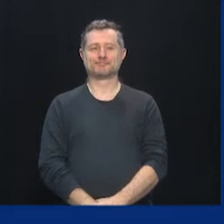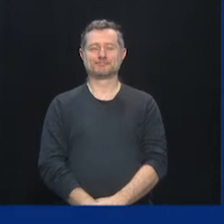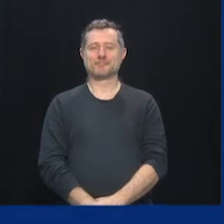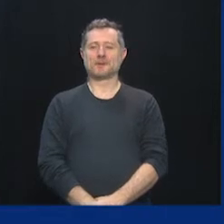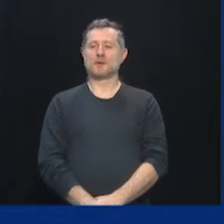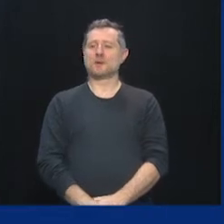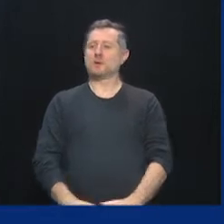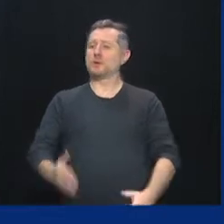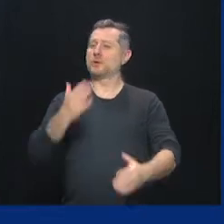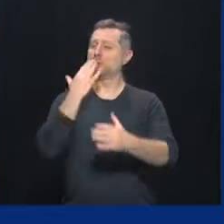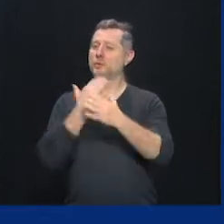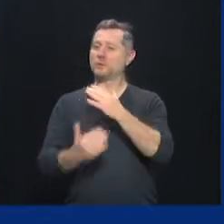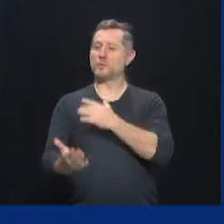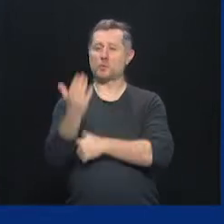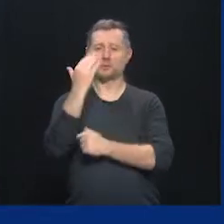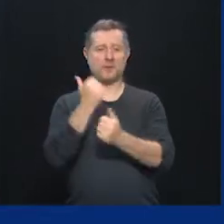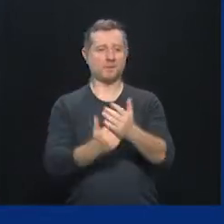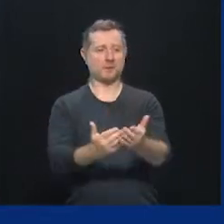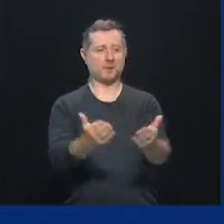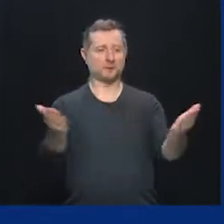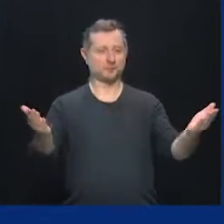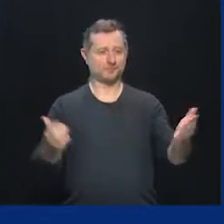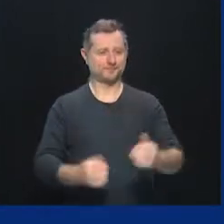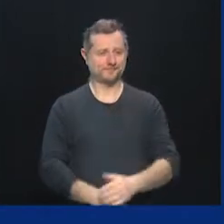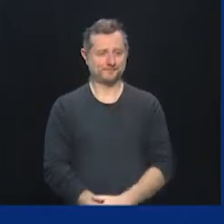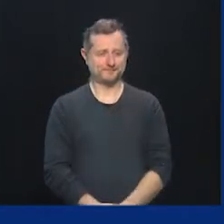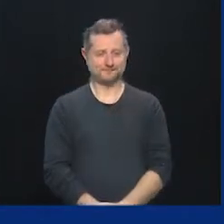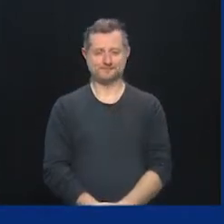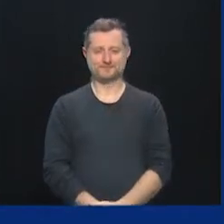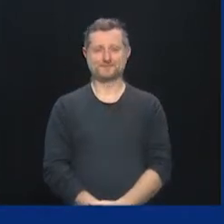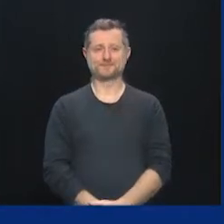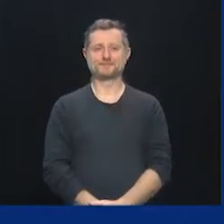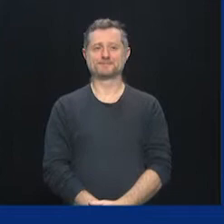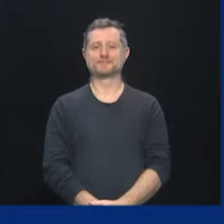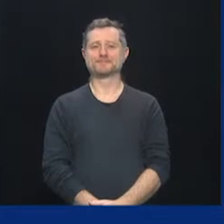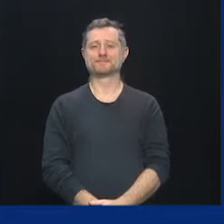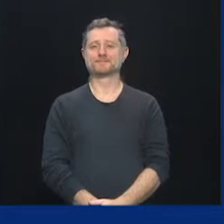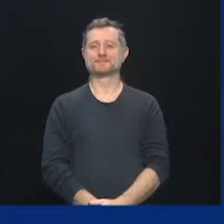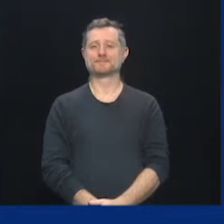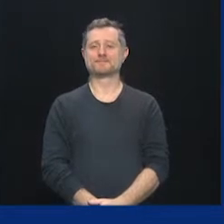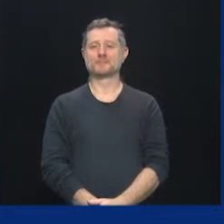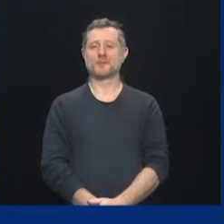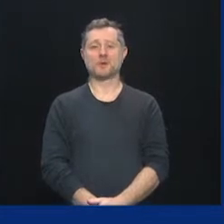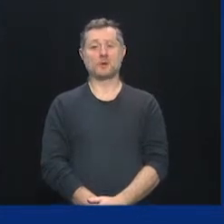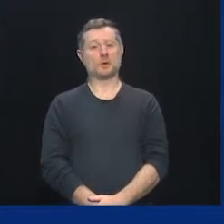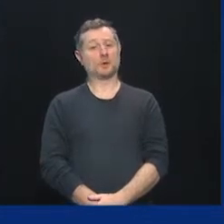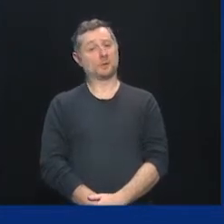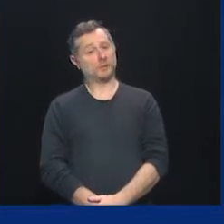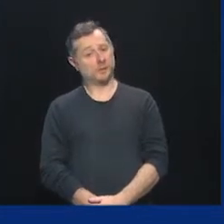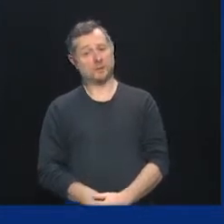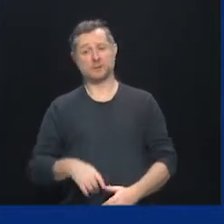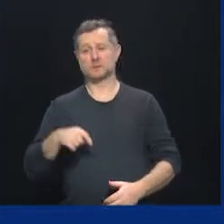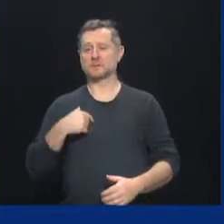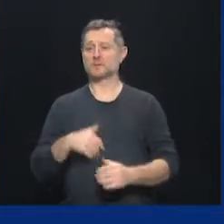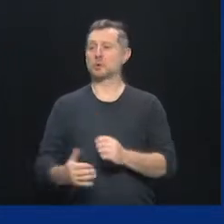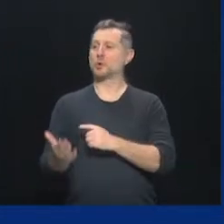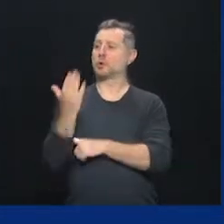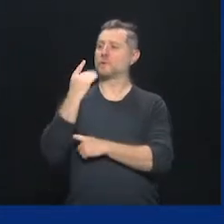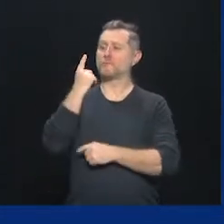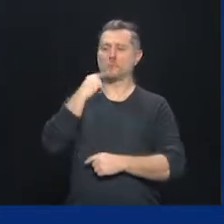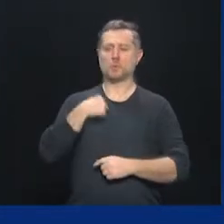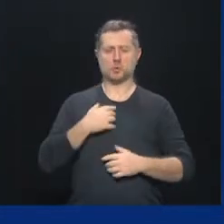Good morning, everyone. Good morning, Governor. This is a very sobering morning for me to come out to this